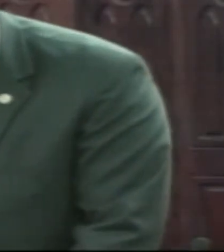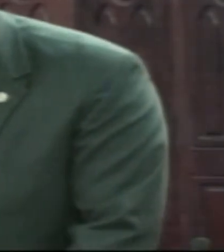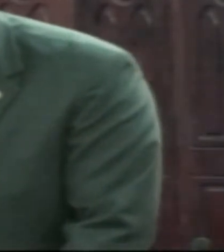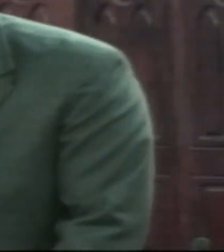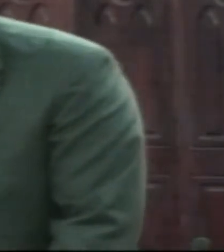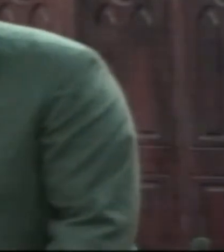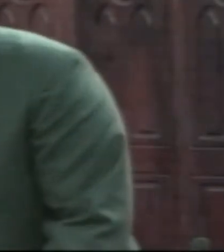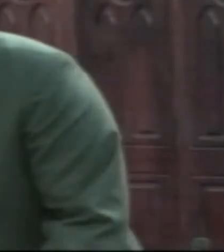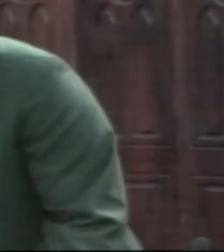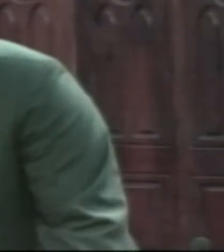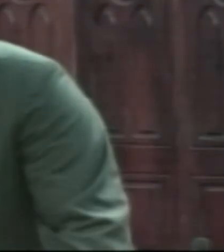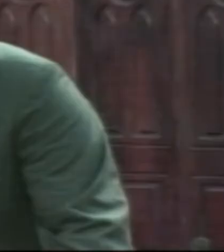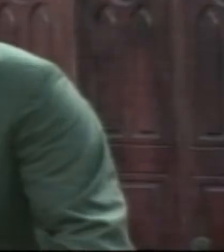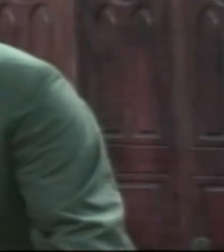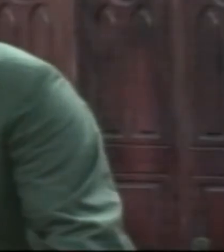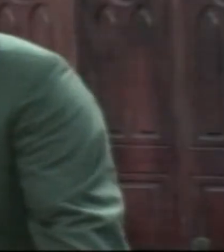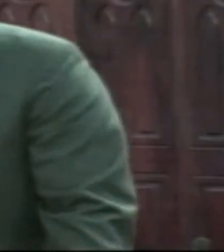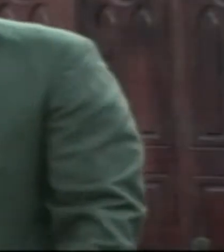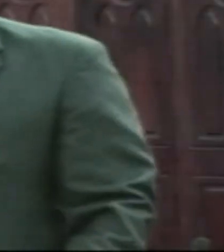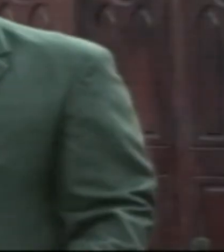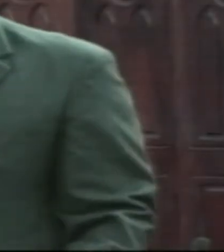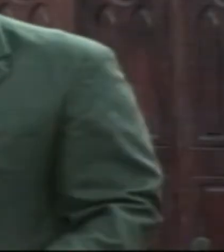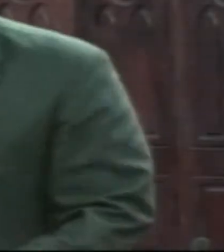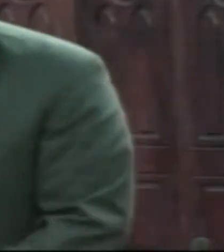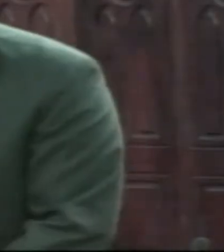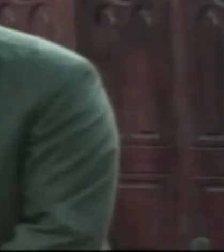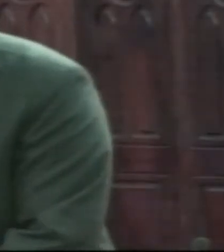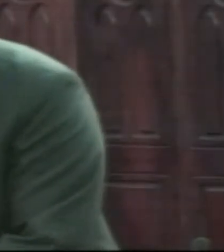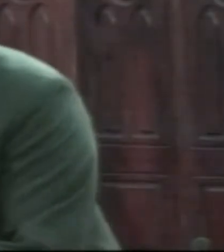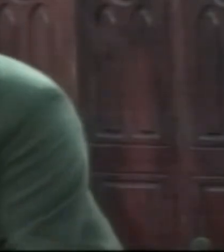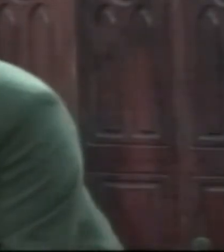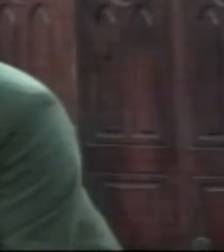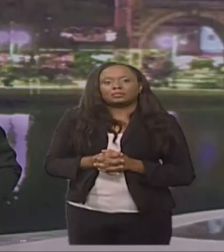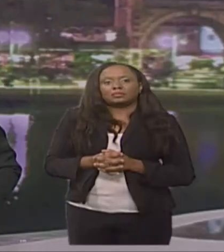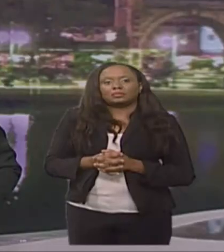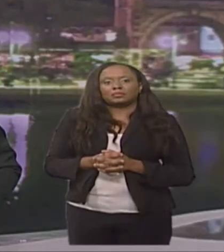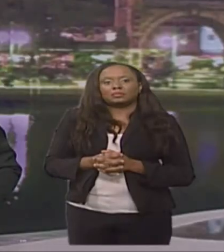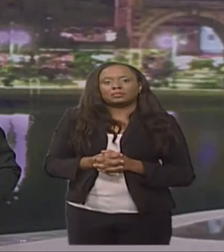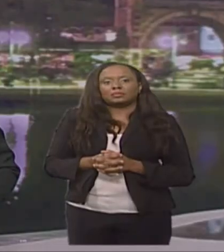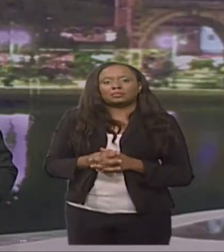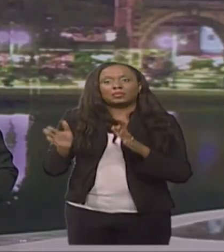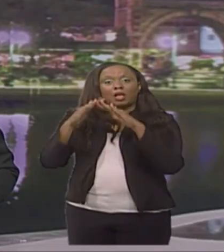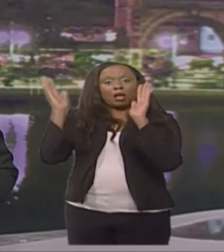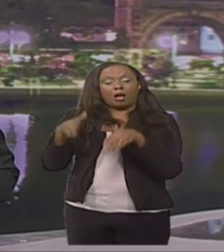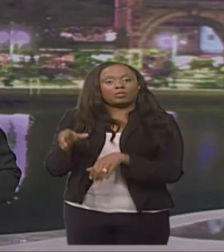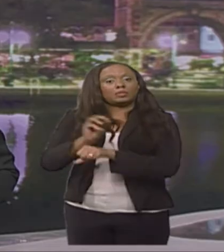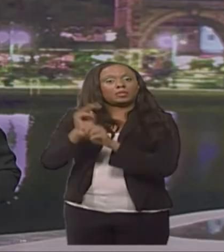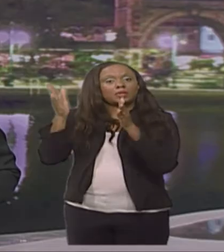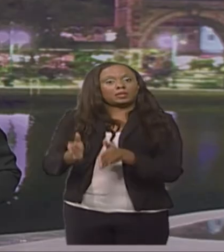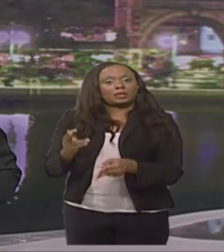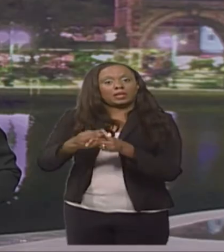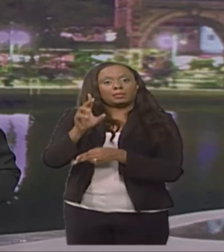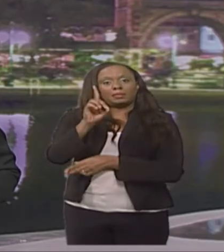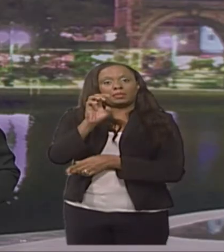utility companies, etc. And that is what makes up the $9.2 million. Minister of Housing Dennis